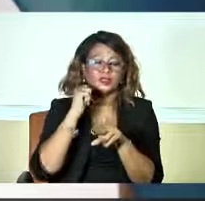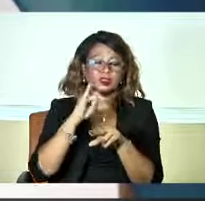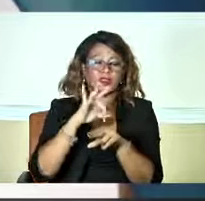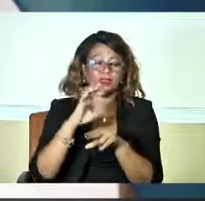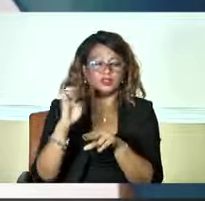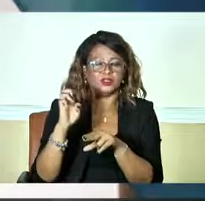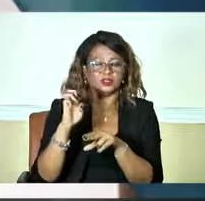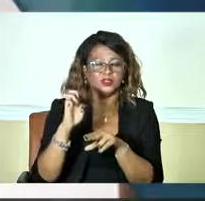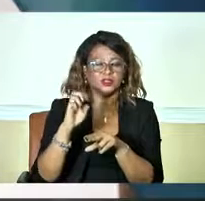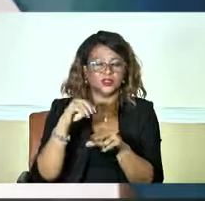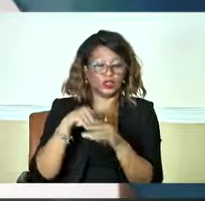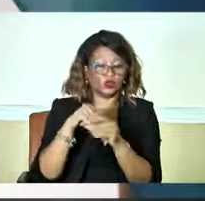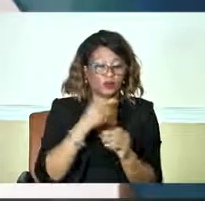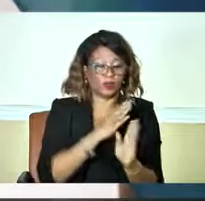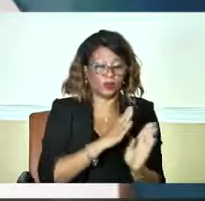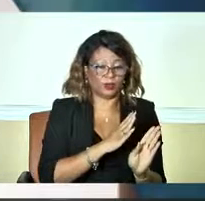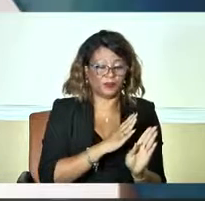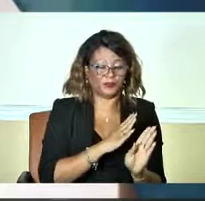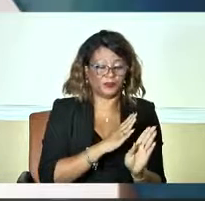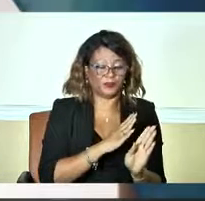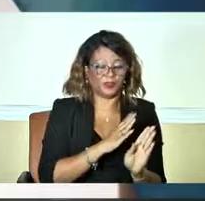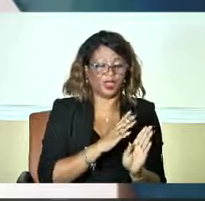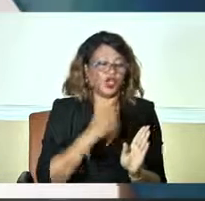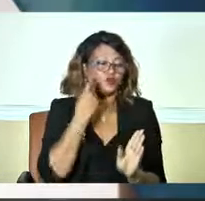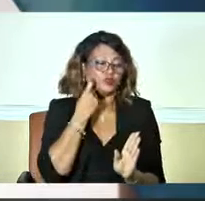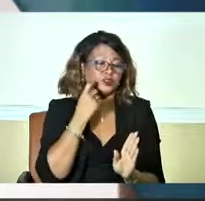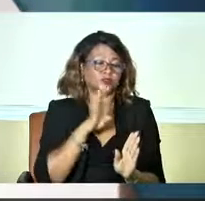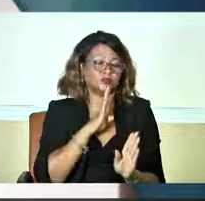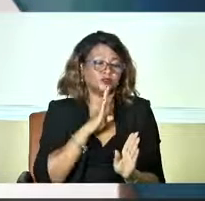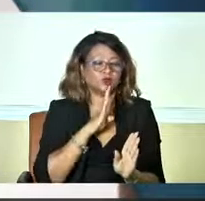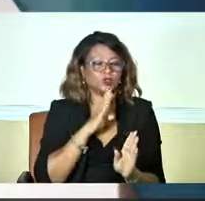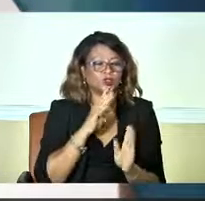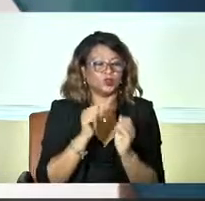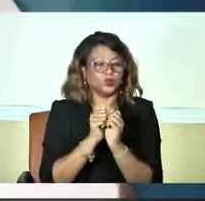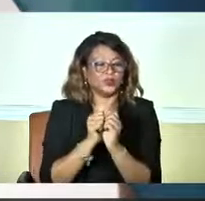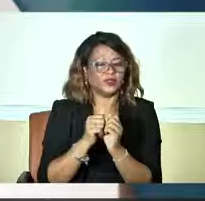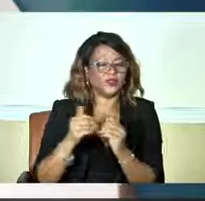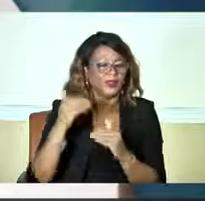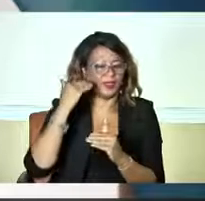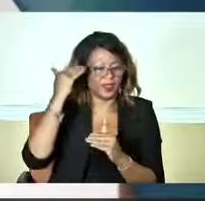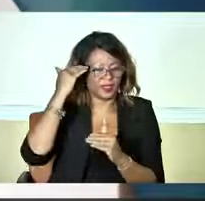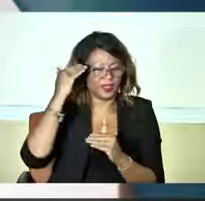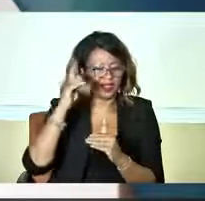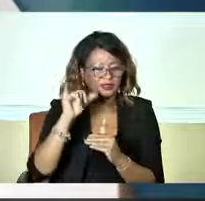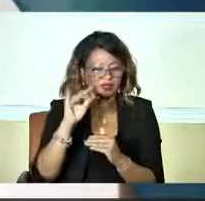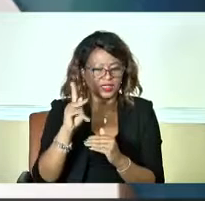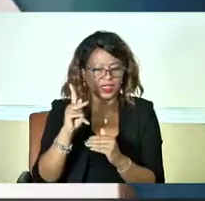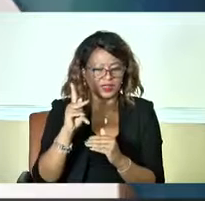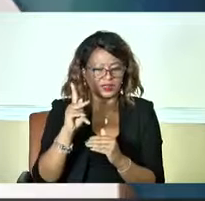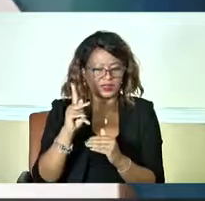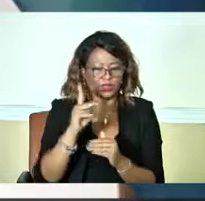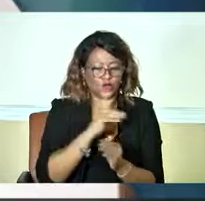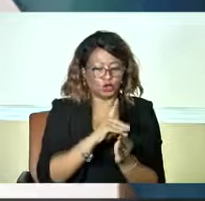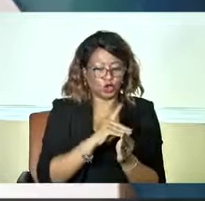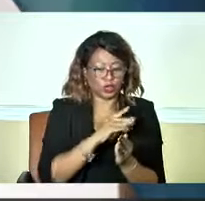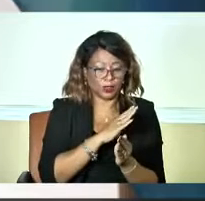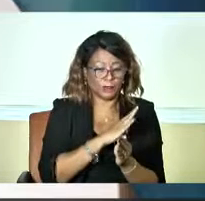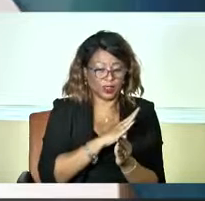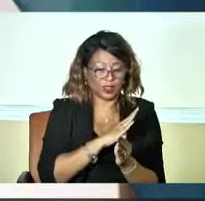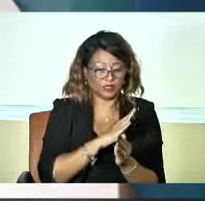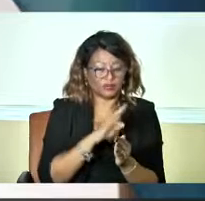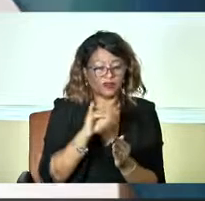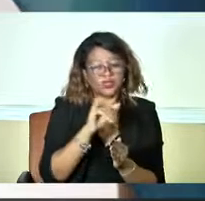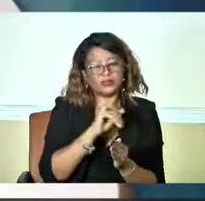Bahama. I've recently spoken to the head of our COVID task force, Dr. Bartlett, on this very